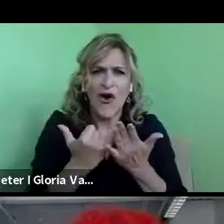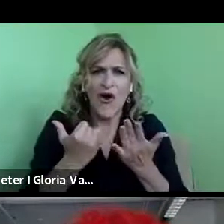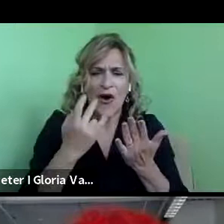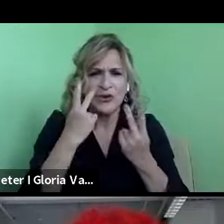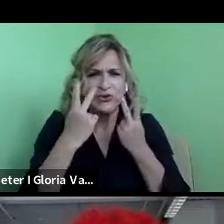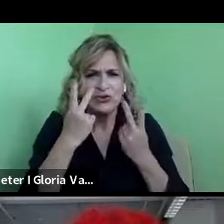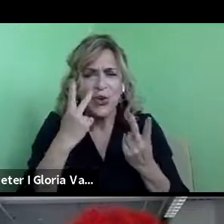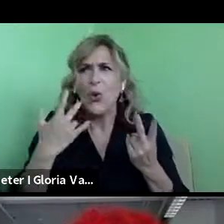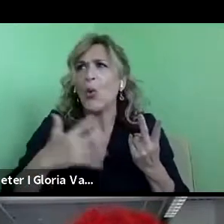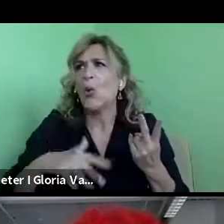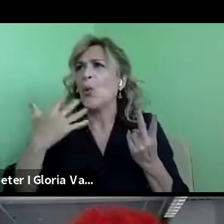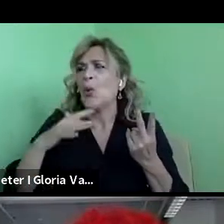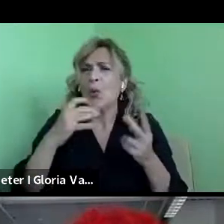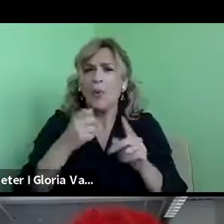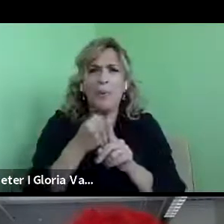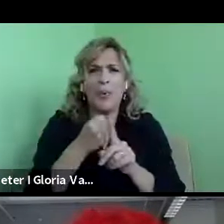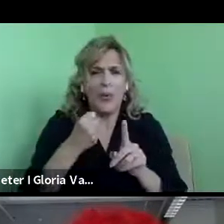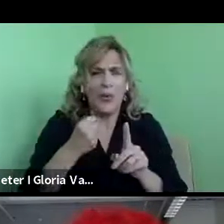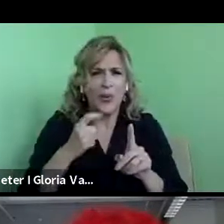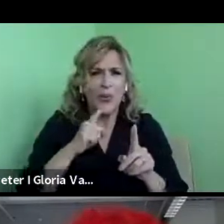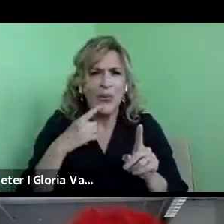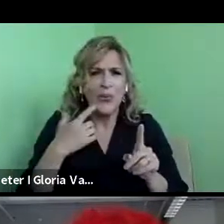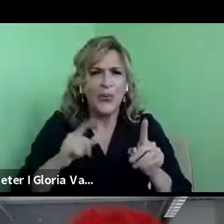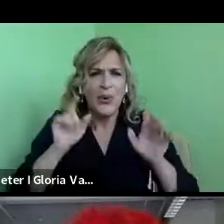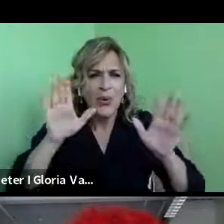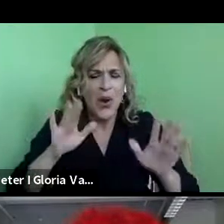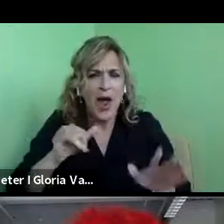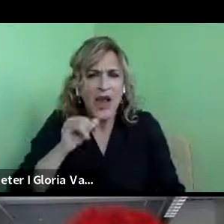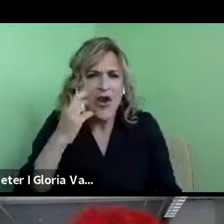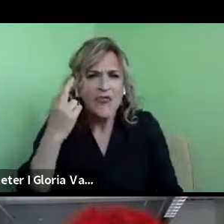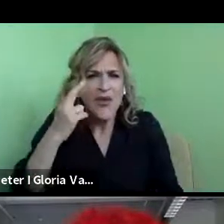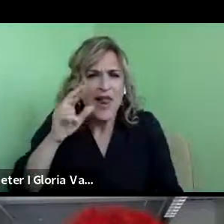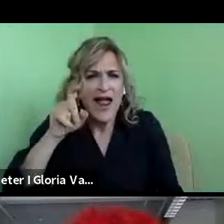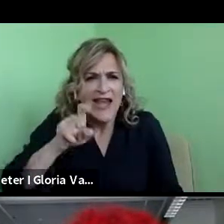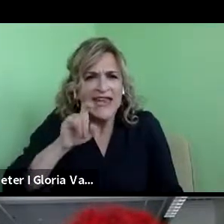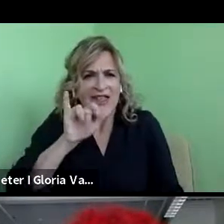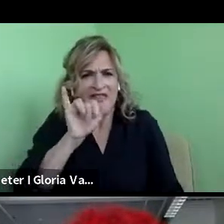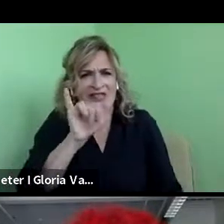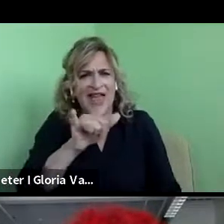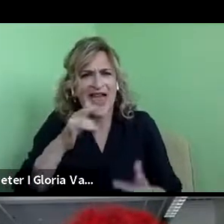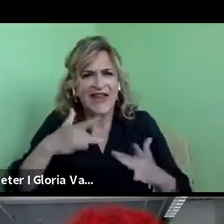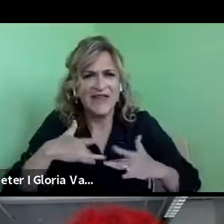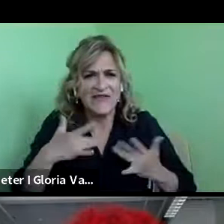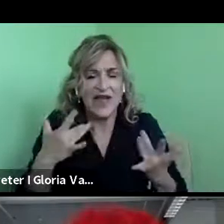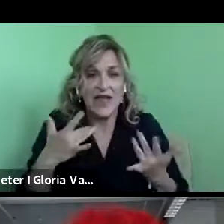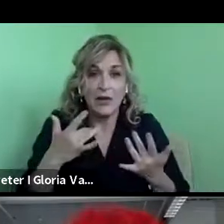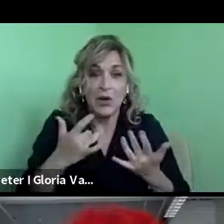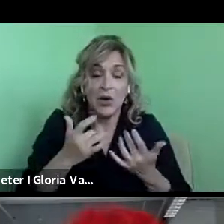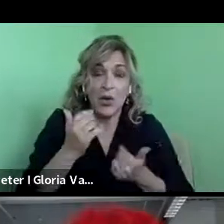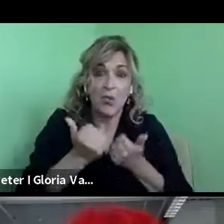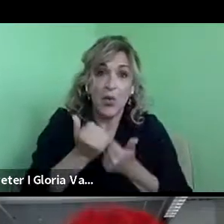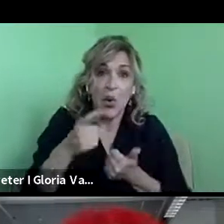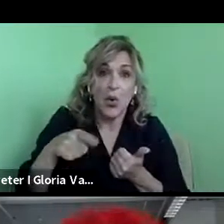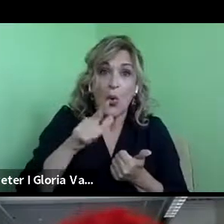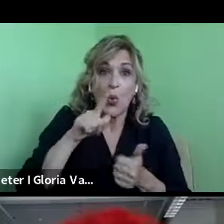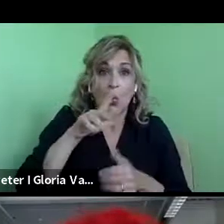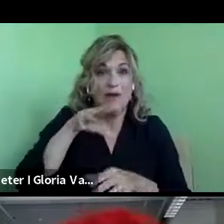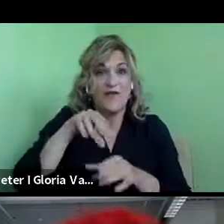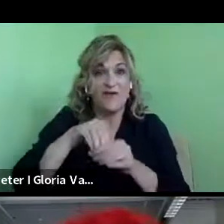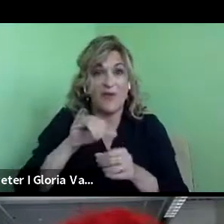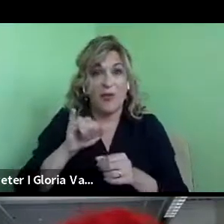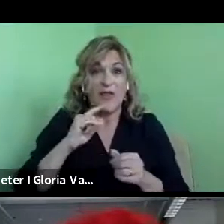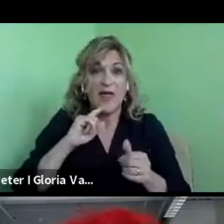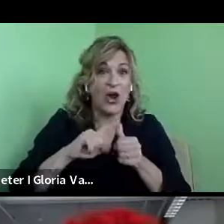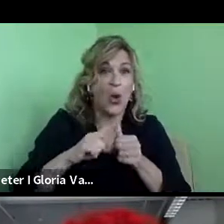It was absolutely incredible. A lot of you were directly in that opening event. That was my introduction to you. I think you're